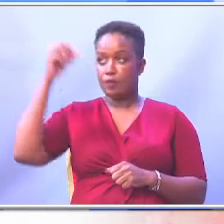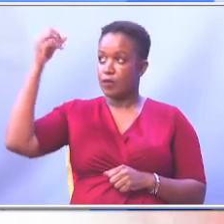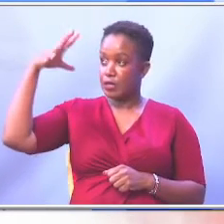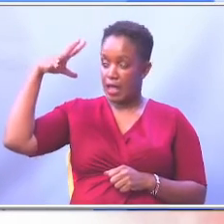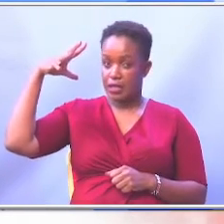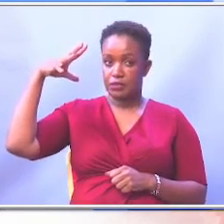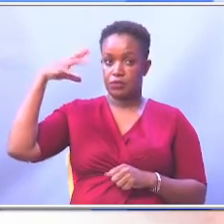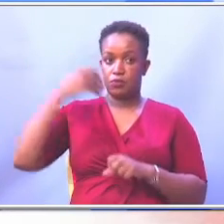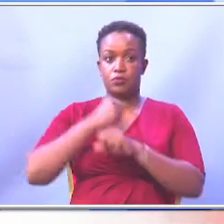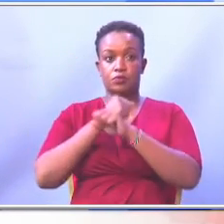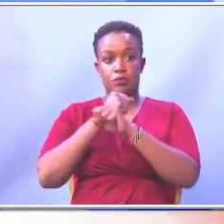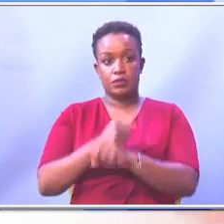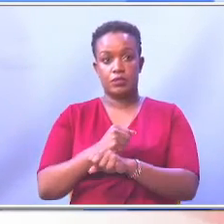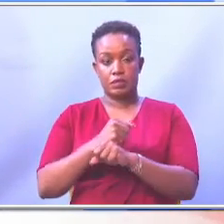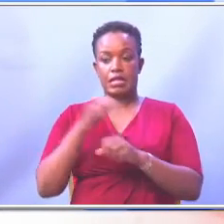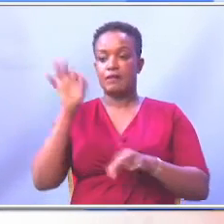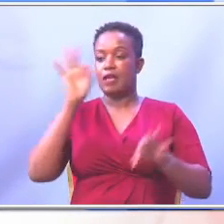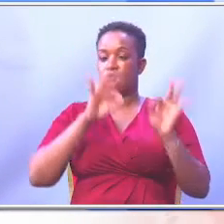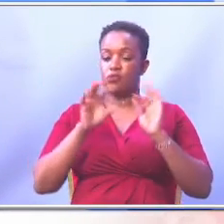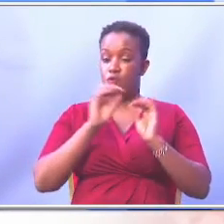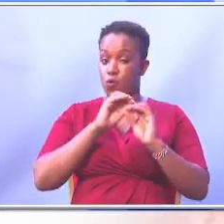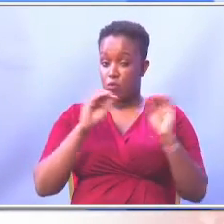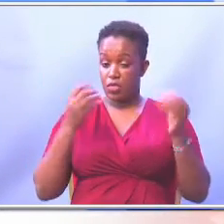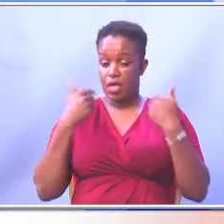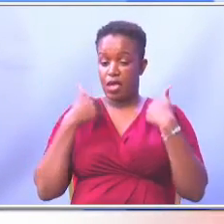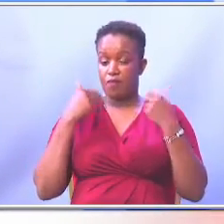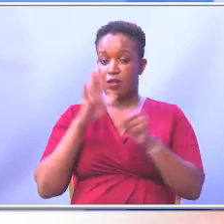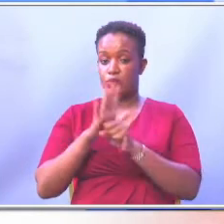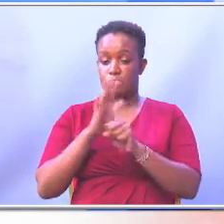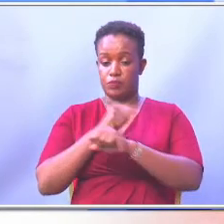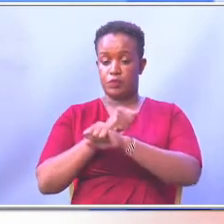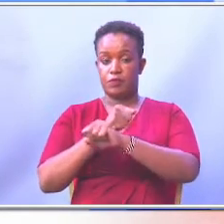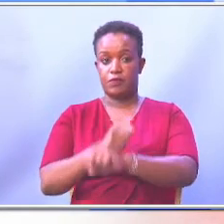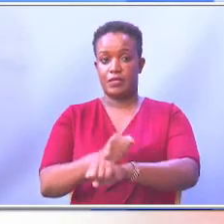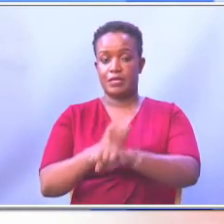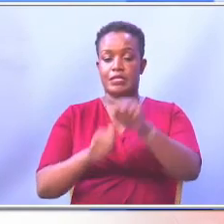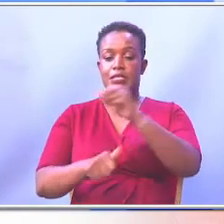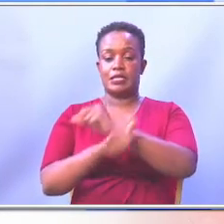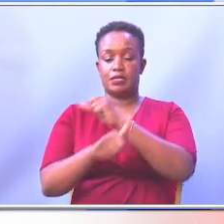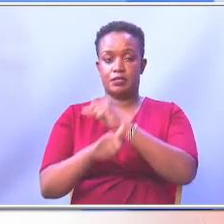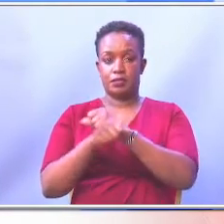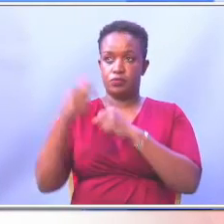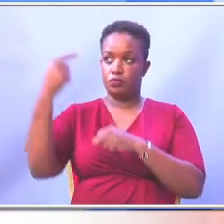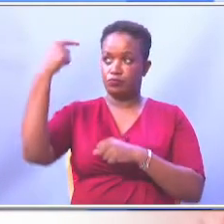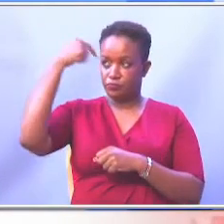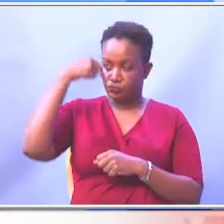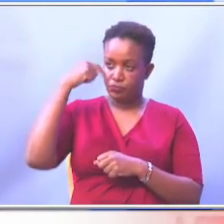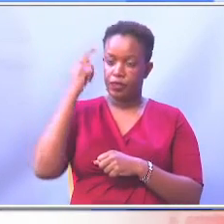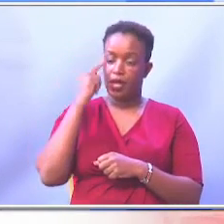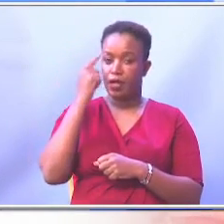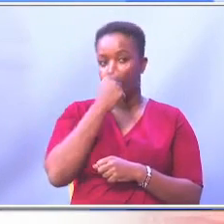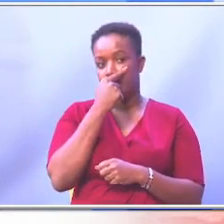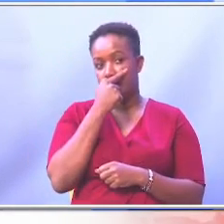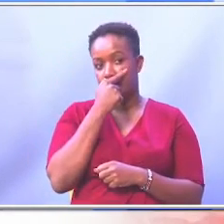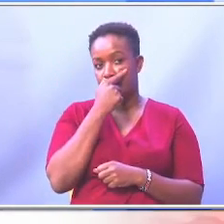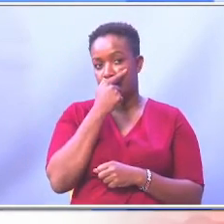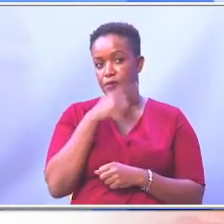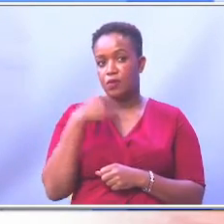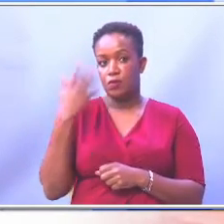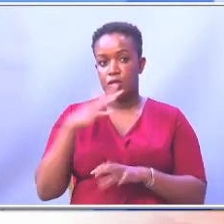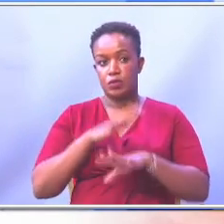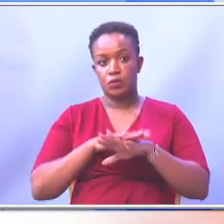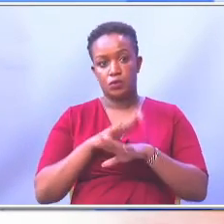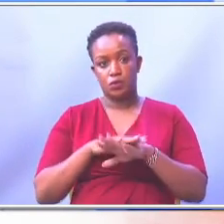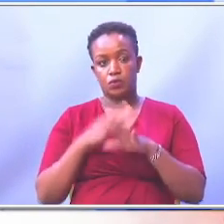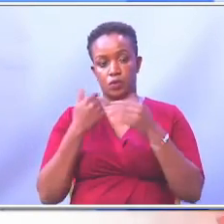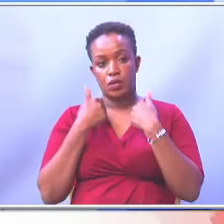for style, but in actuality they help a lot. They prevent the harmful UV rays from getting into your eyes, so it's always good to